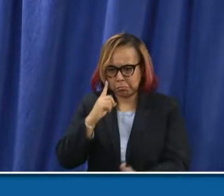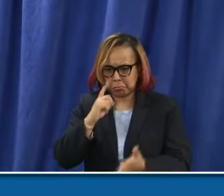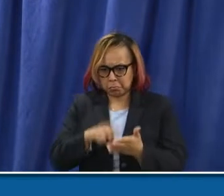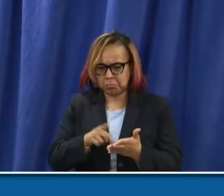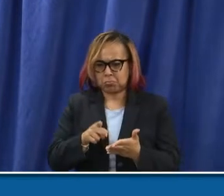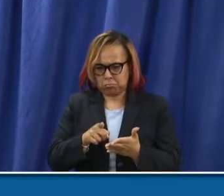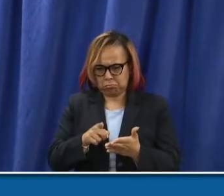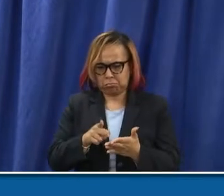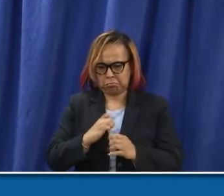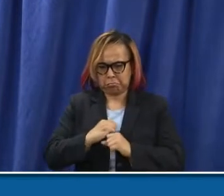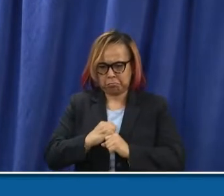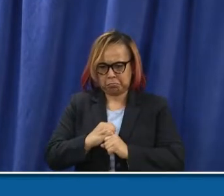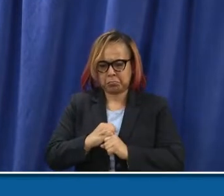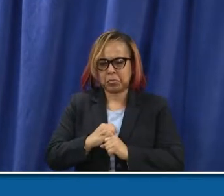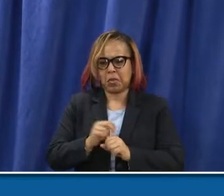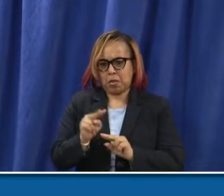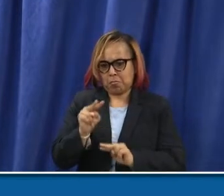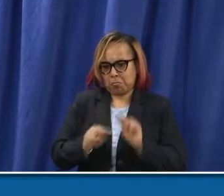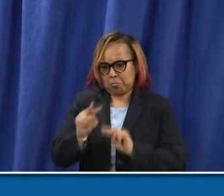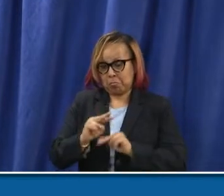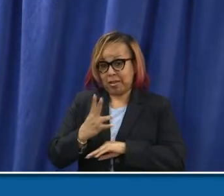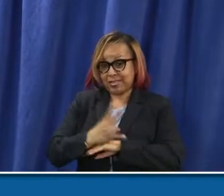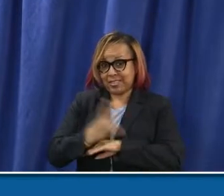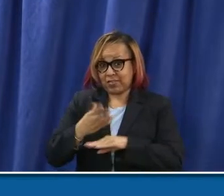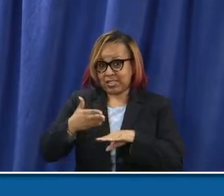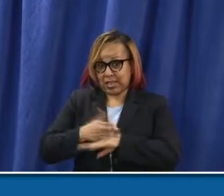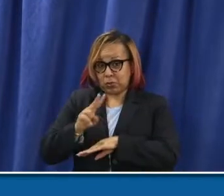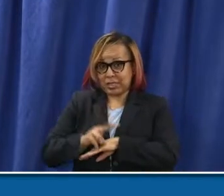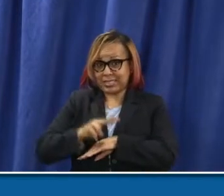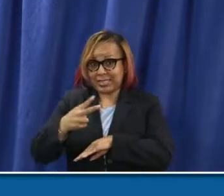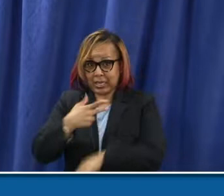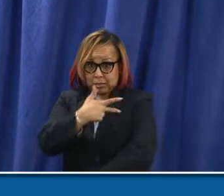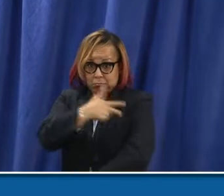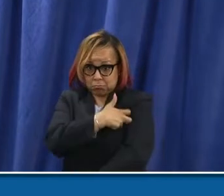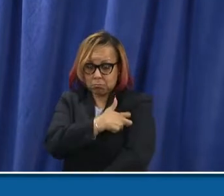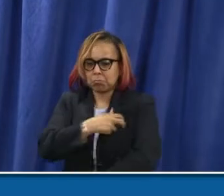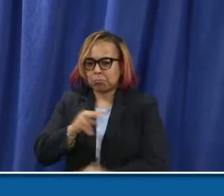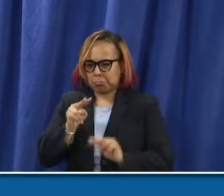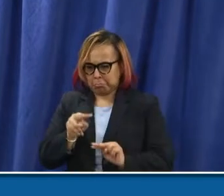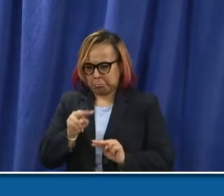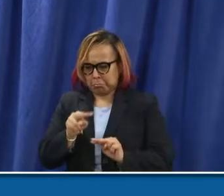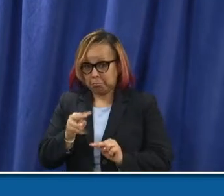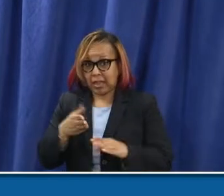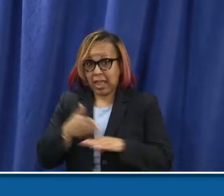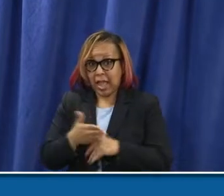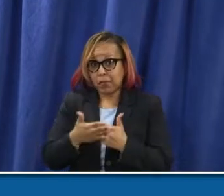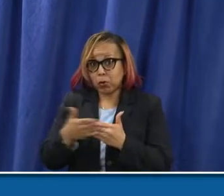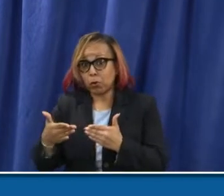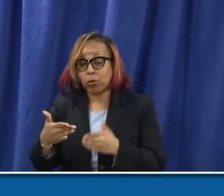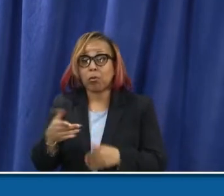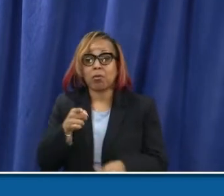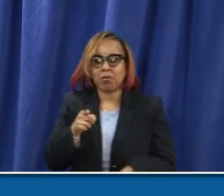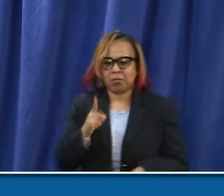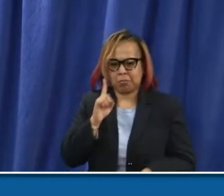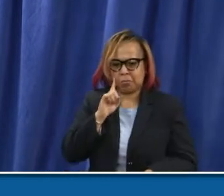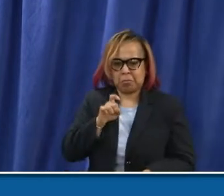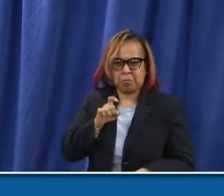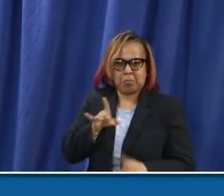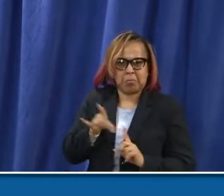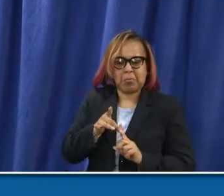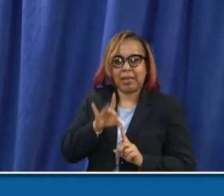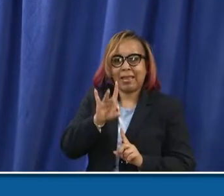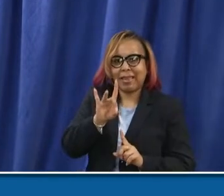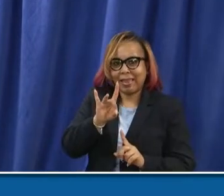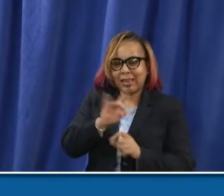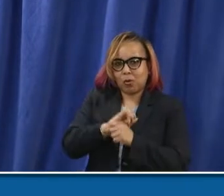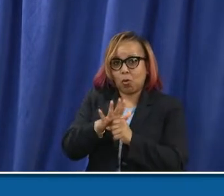protection. And then they measure 7 days after the second vaccine dose. And after that point, there were only 8 cases of COVID in people